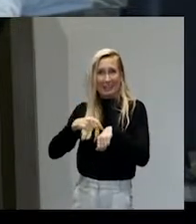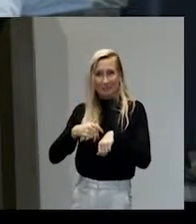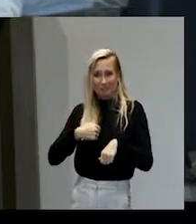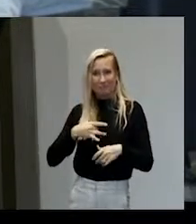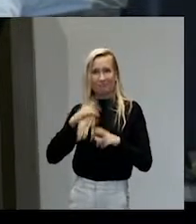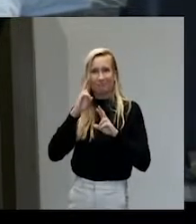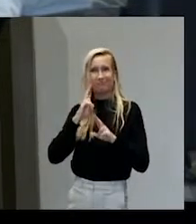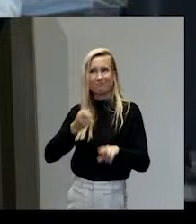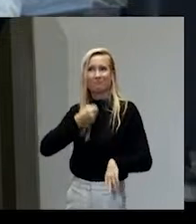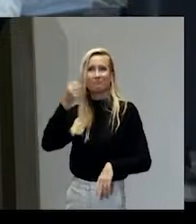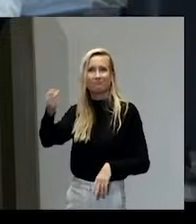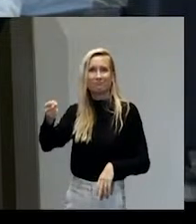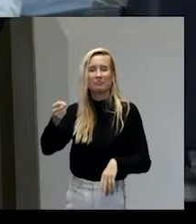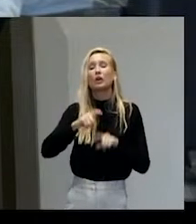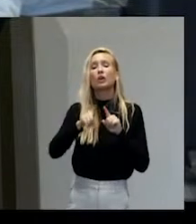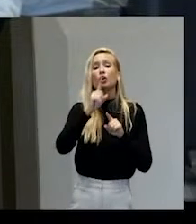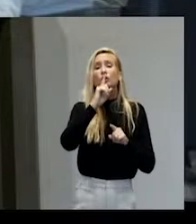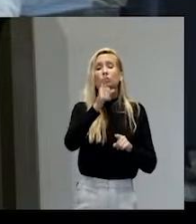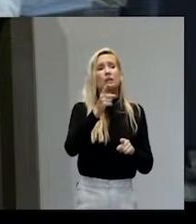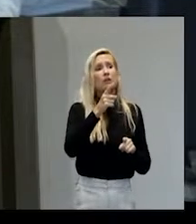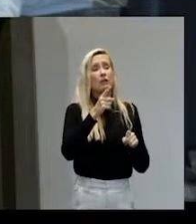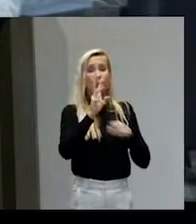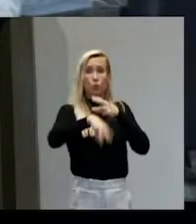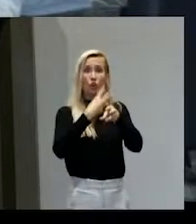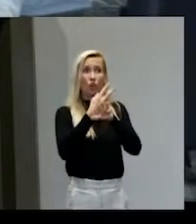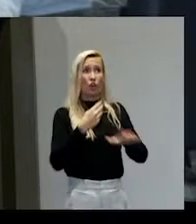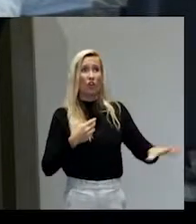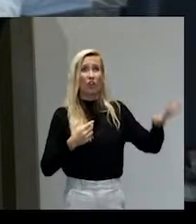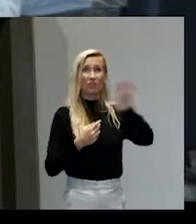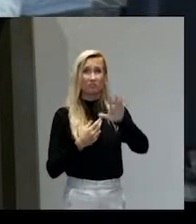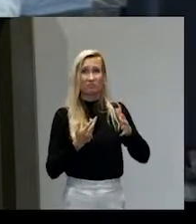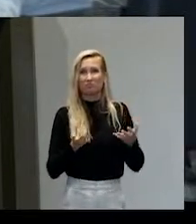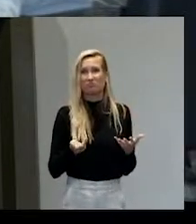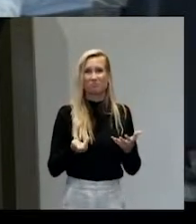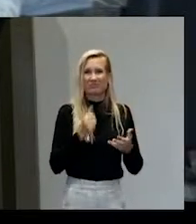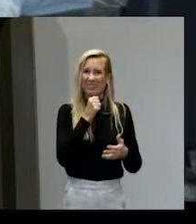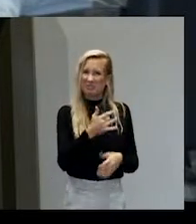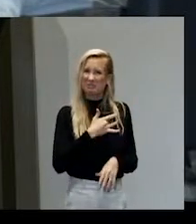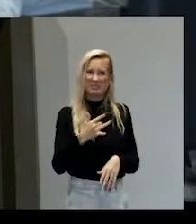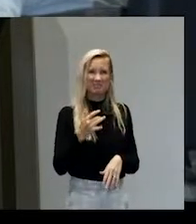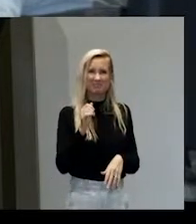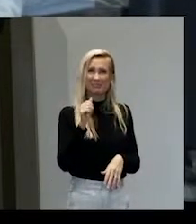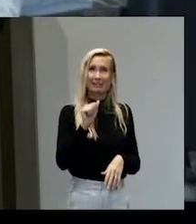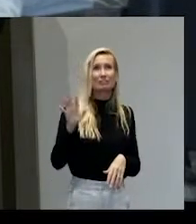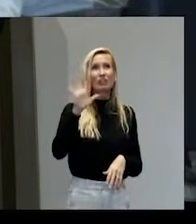it's dangerous. And you know, one of my best friends, you know,